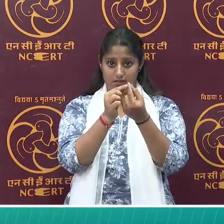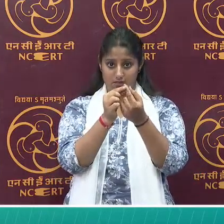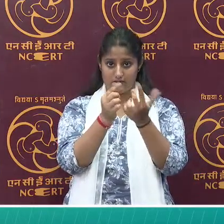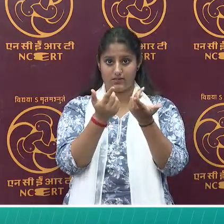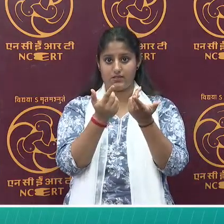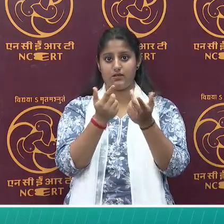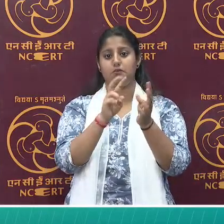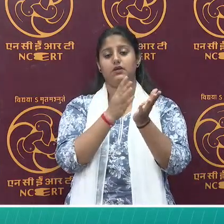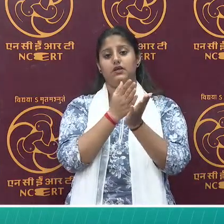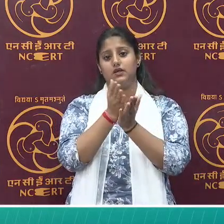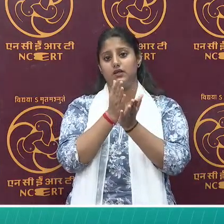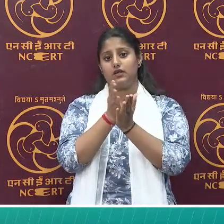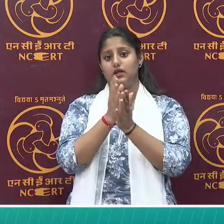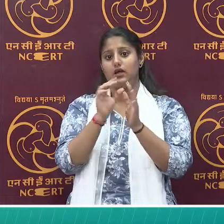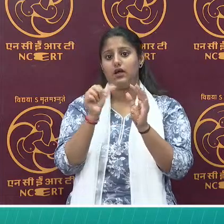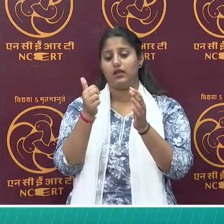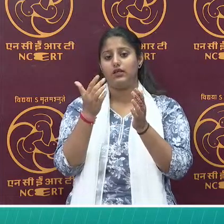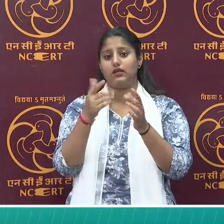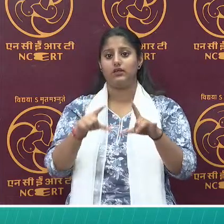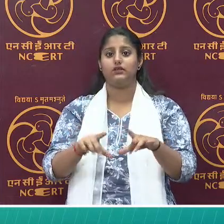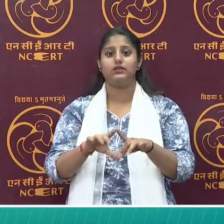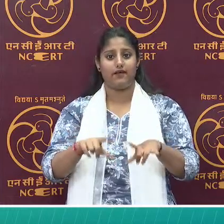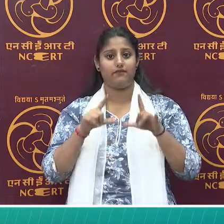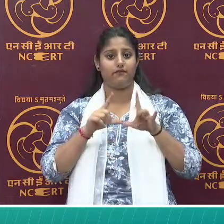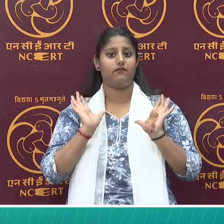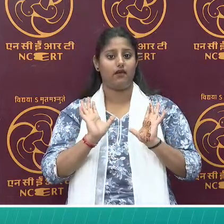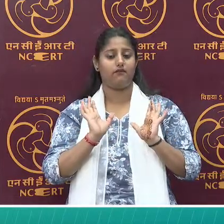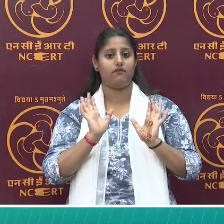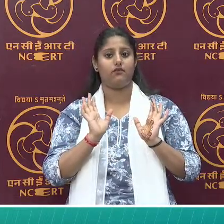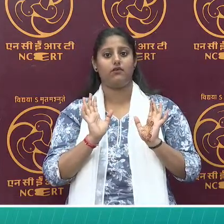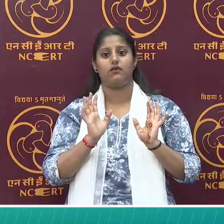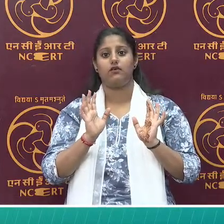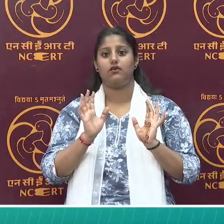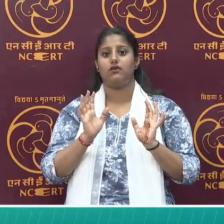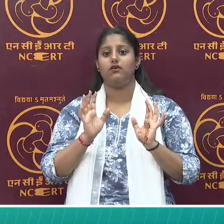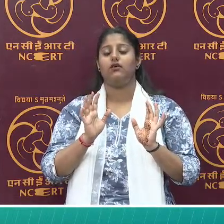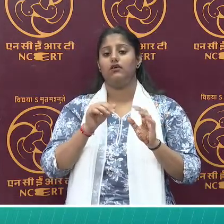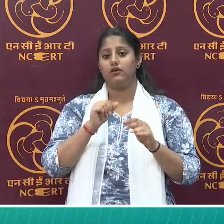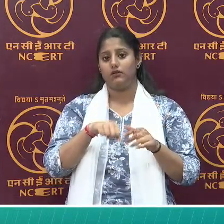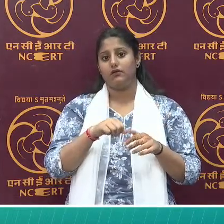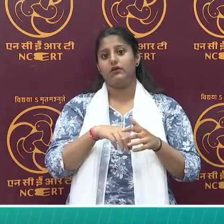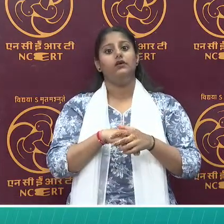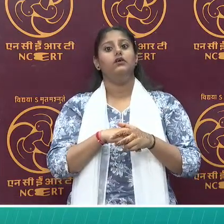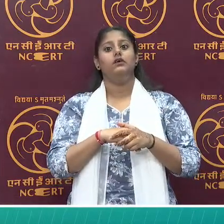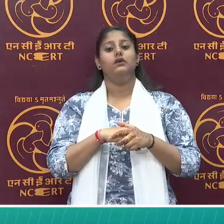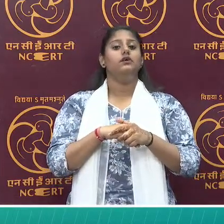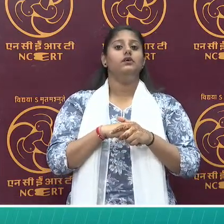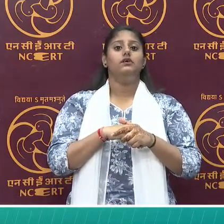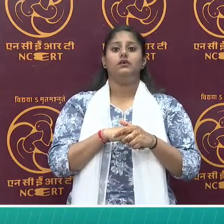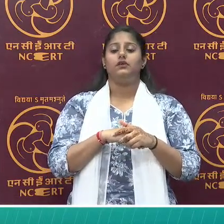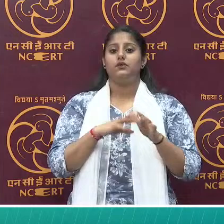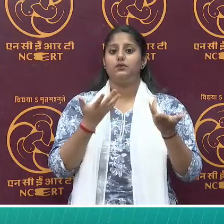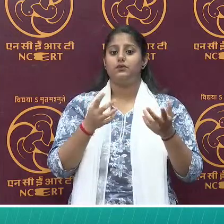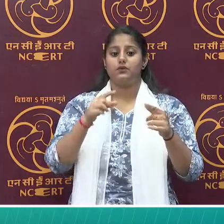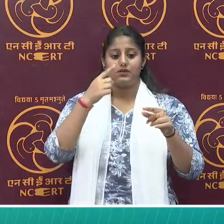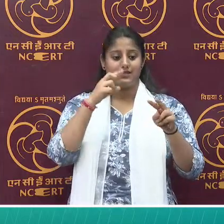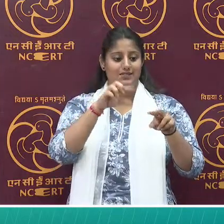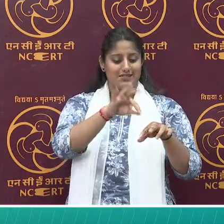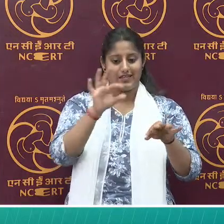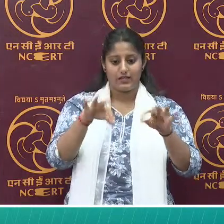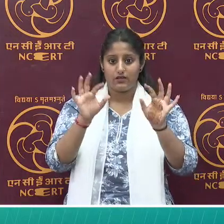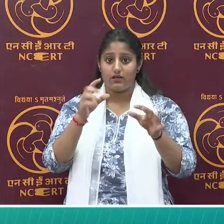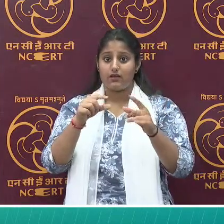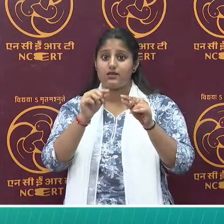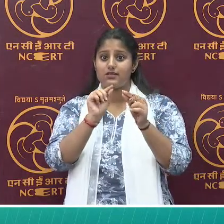say, another life is getting formed out of Germinated seeds. out of them, yes. Yes. So selection of seed is a